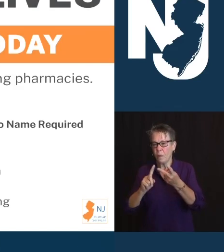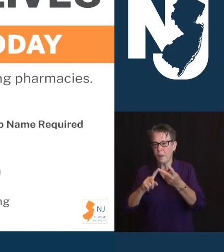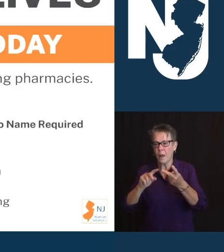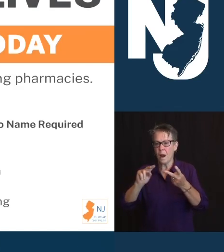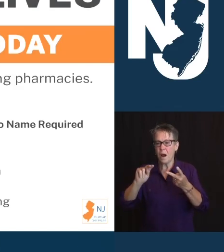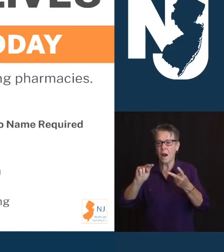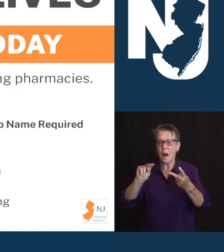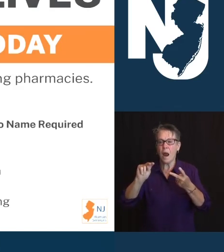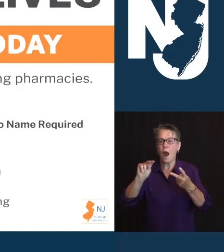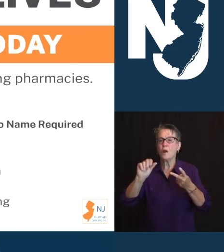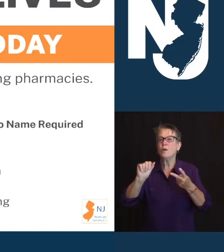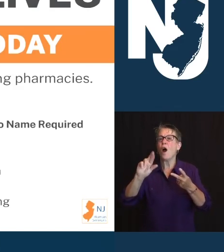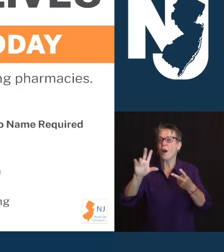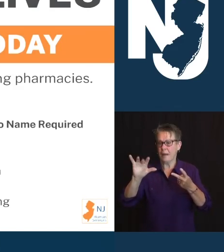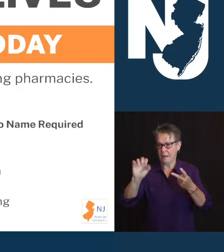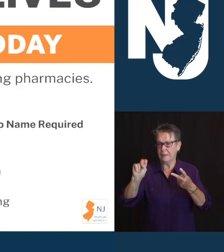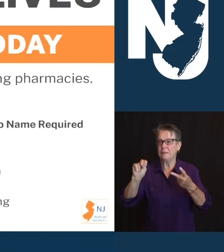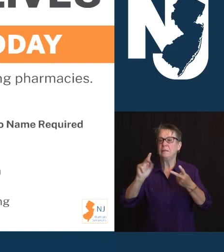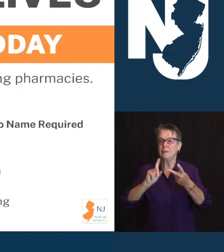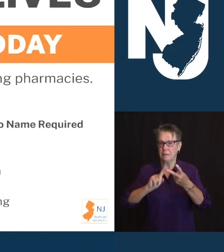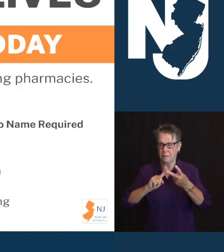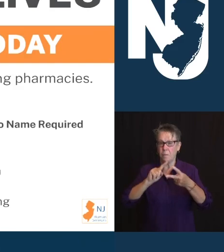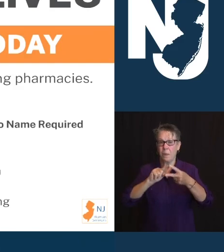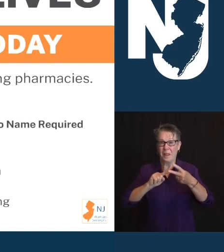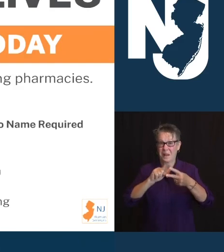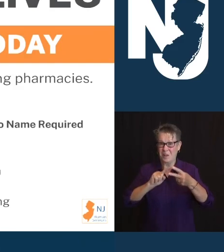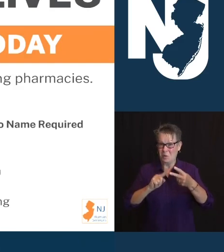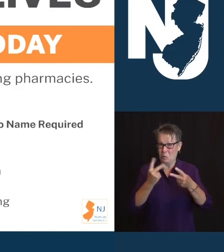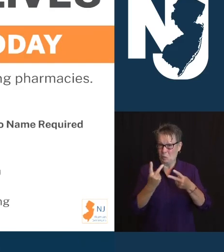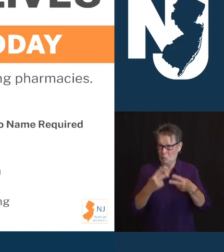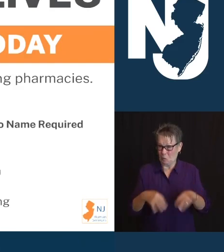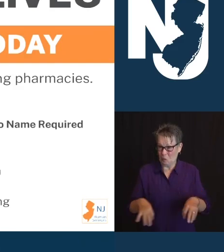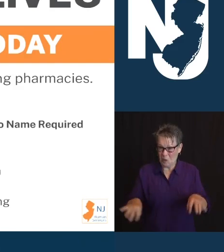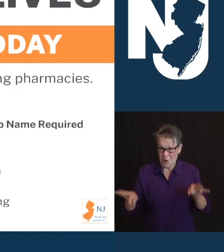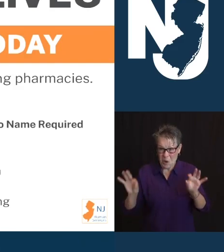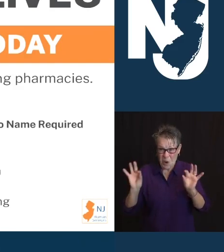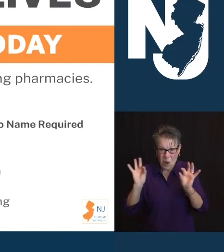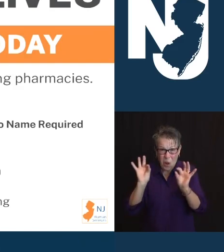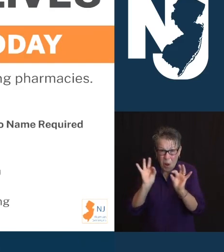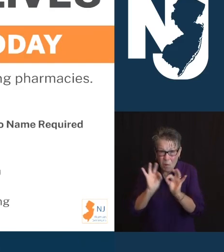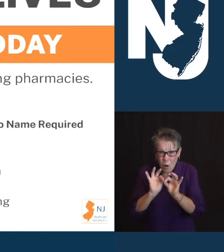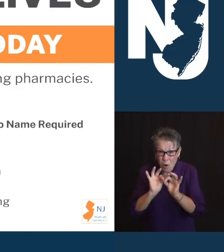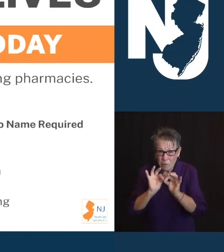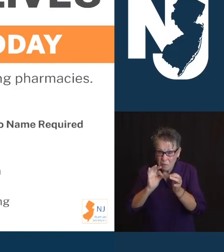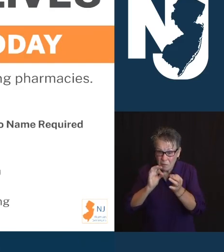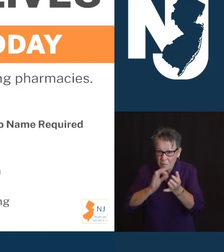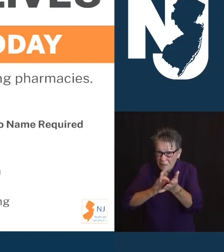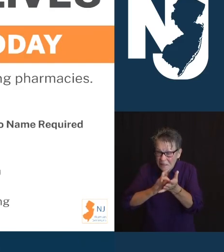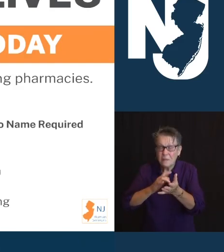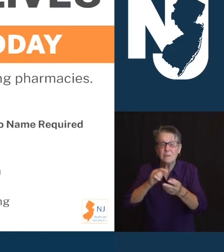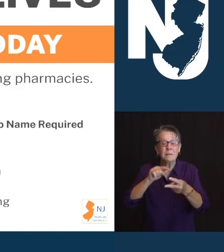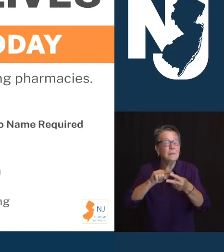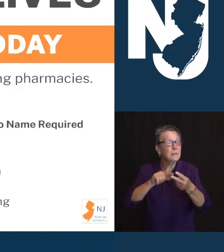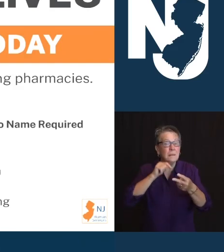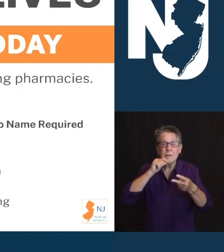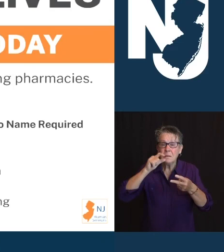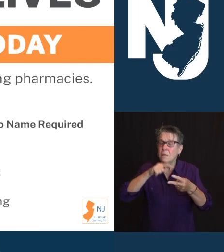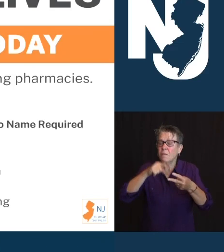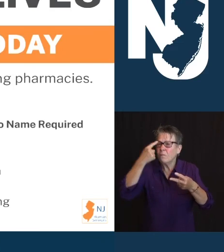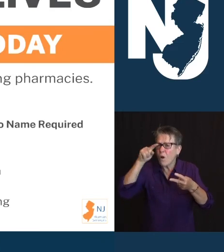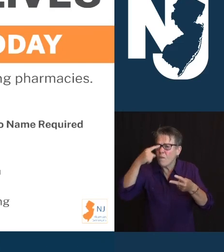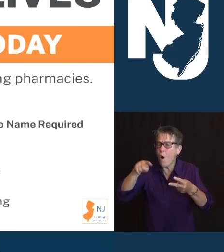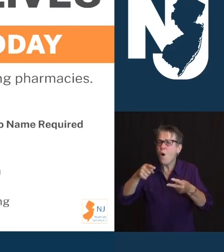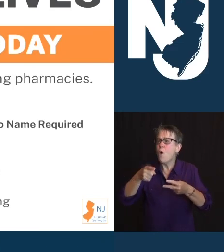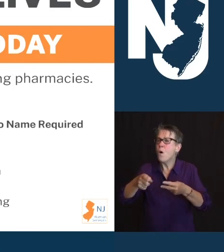appointment, or prescription for 3 days, this Thursday through Saturday, September 24th through